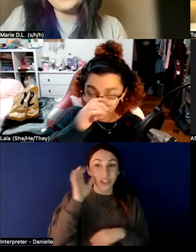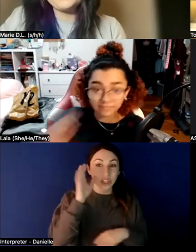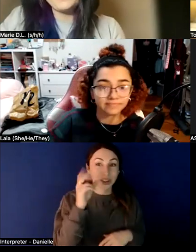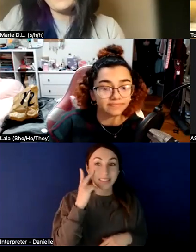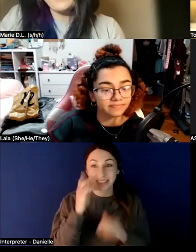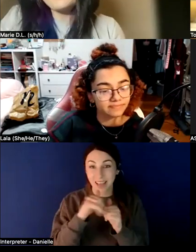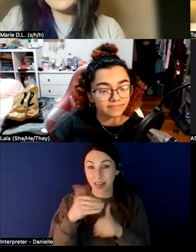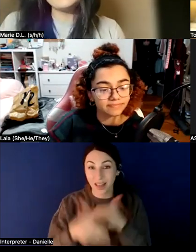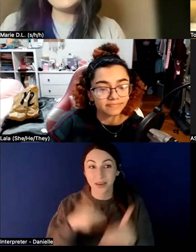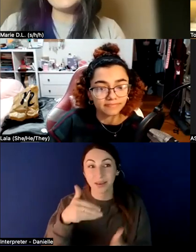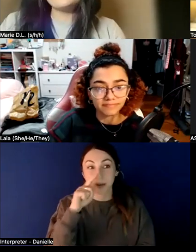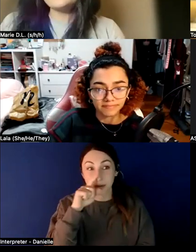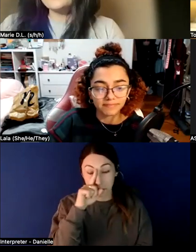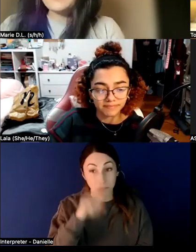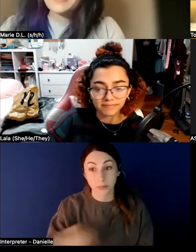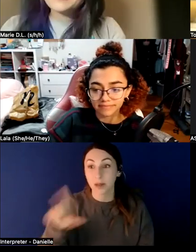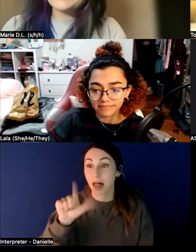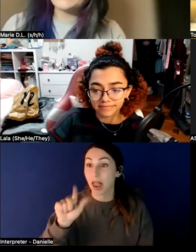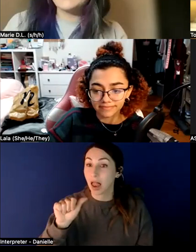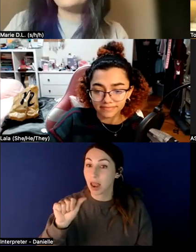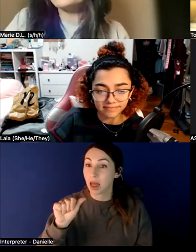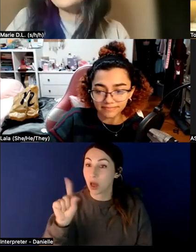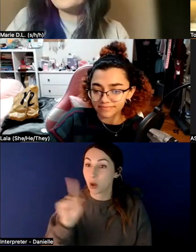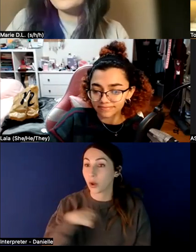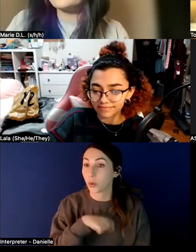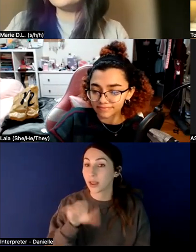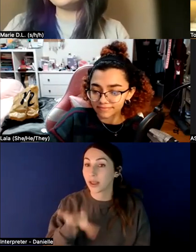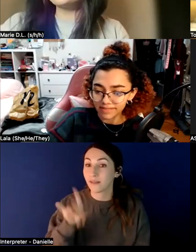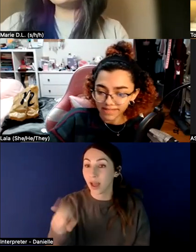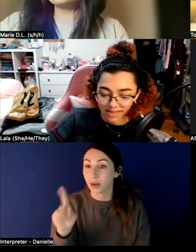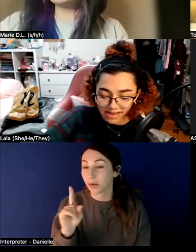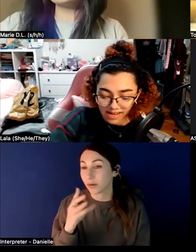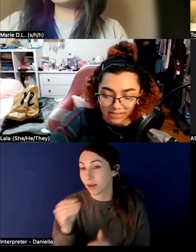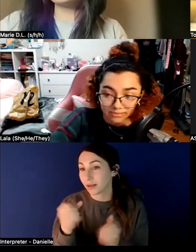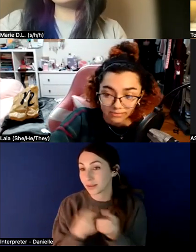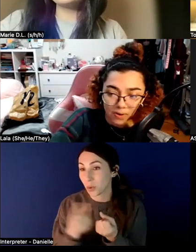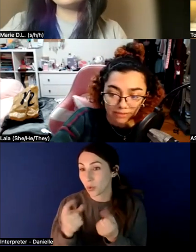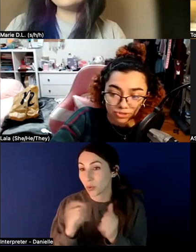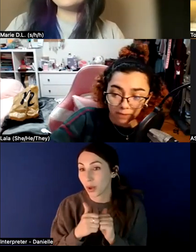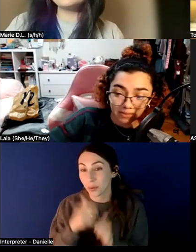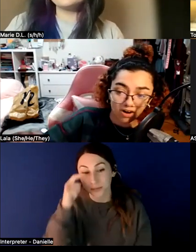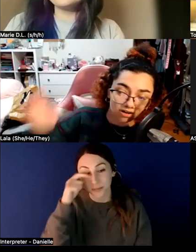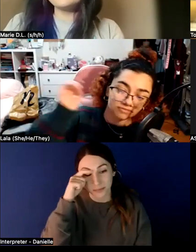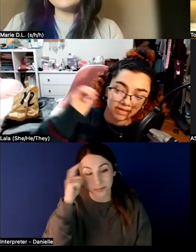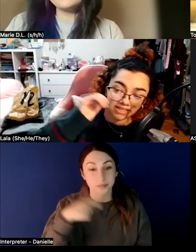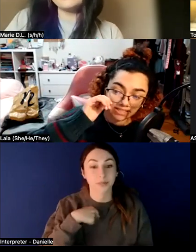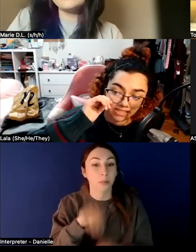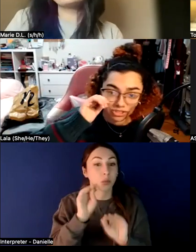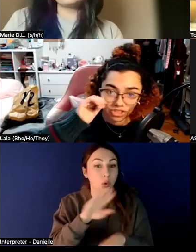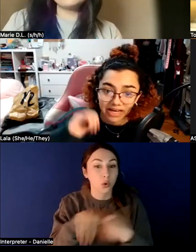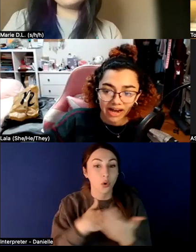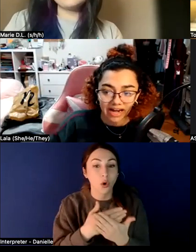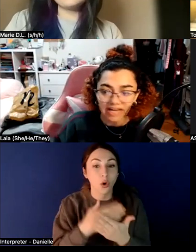for you. Lala, where can we find you and how can we support you? So I'm dropping all of my links